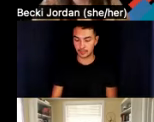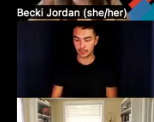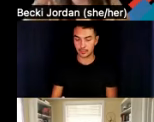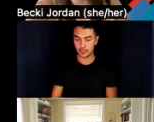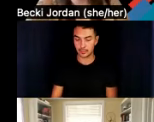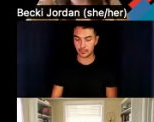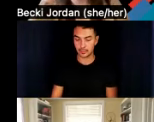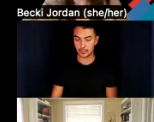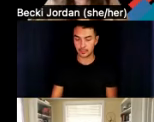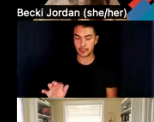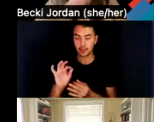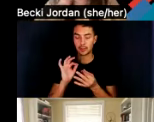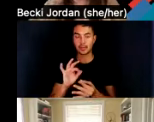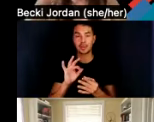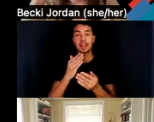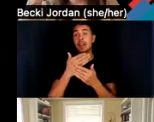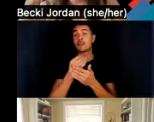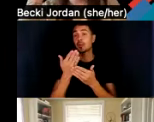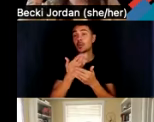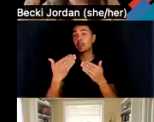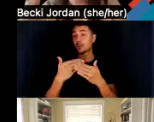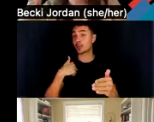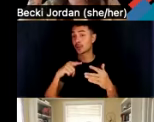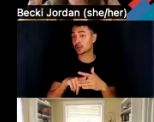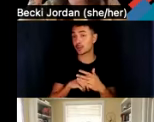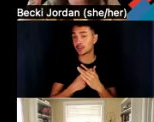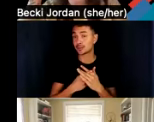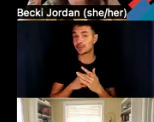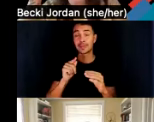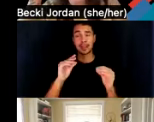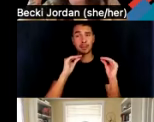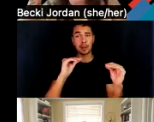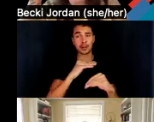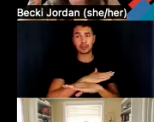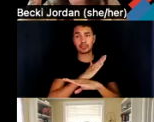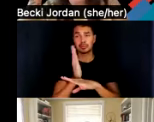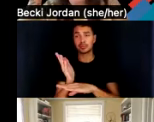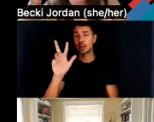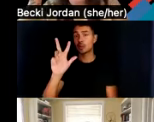Perfect. So just a couple things before we start. So does this module go until 3:20?